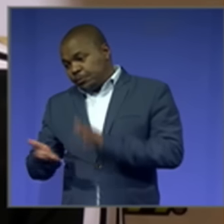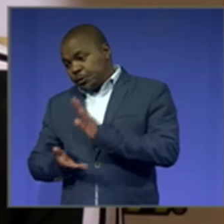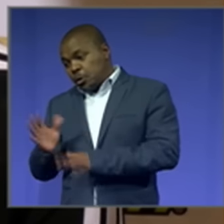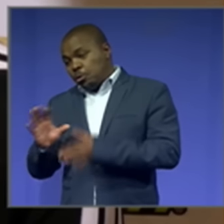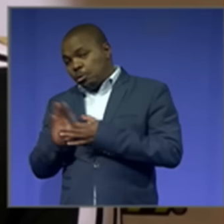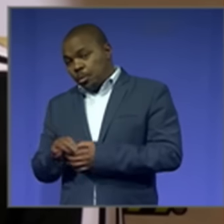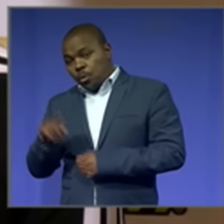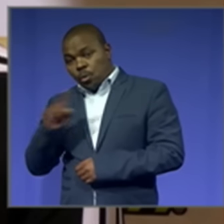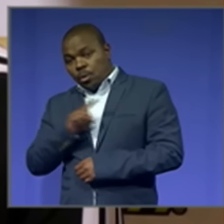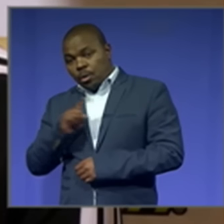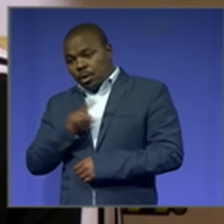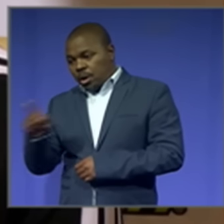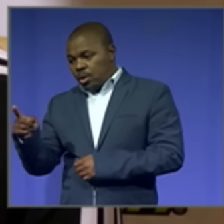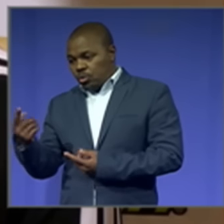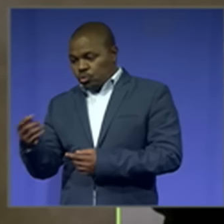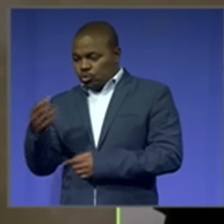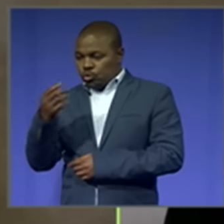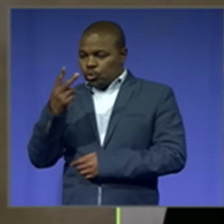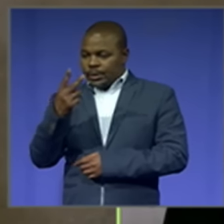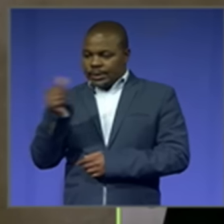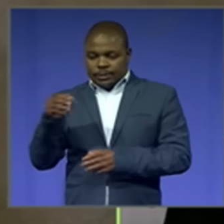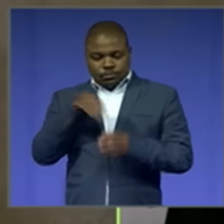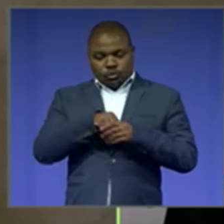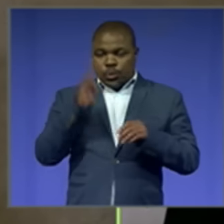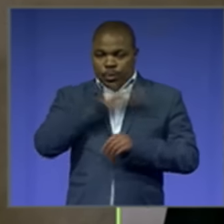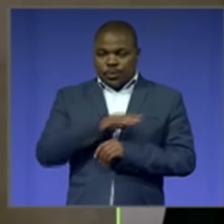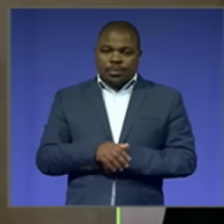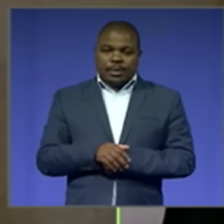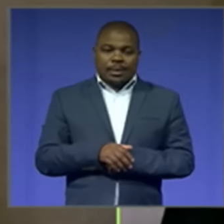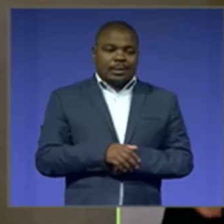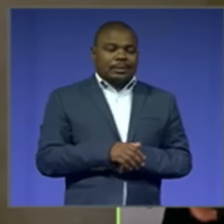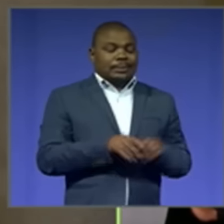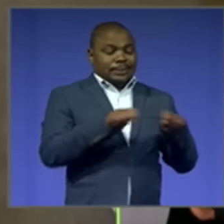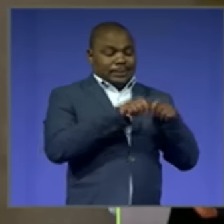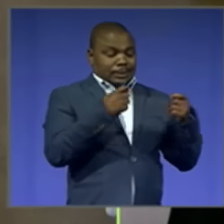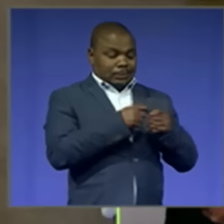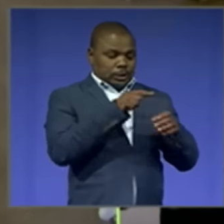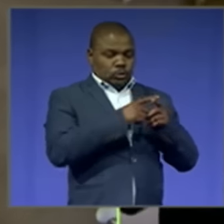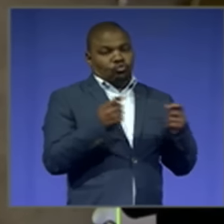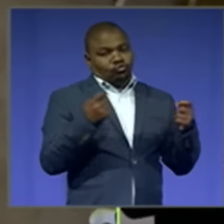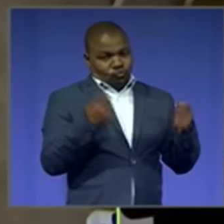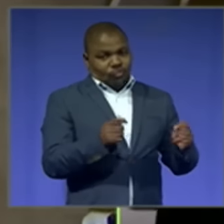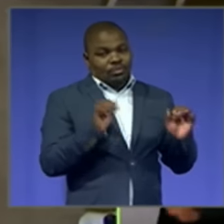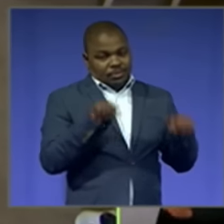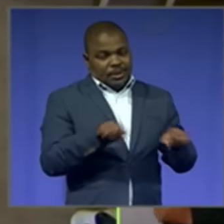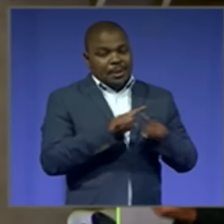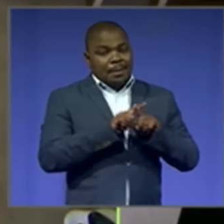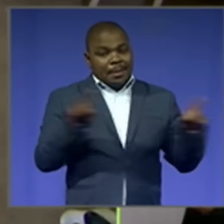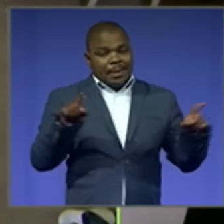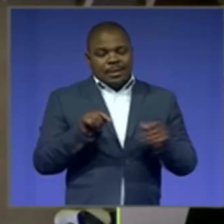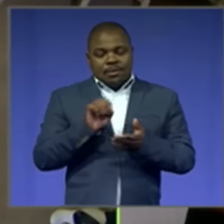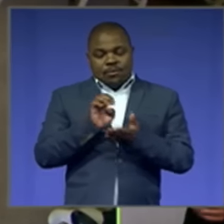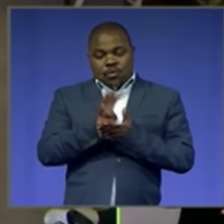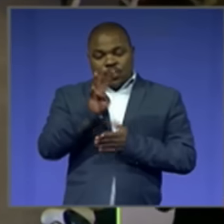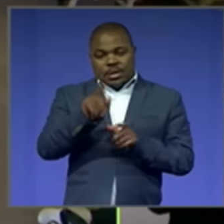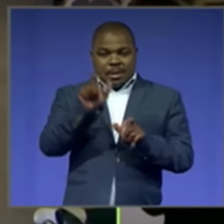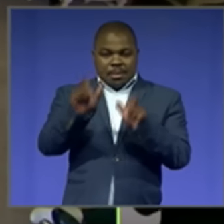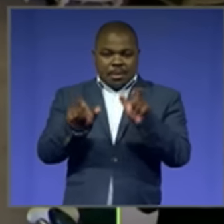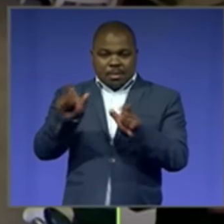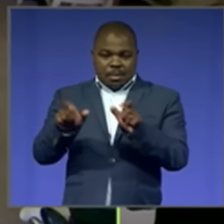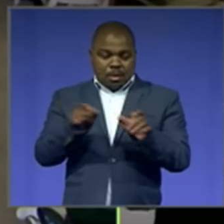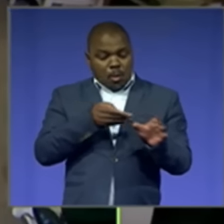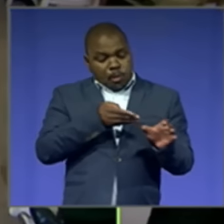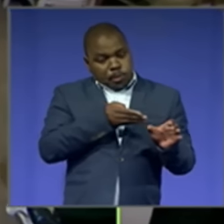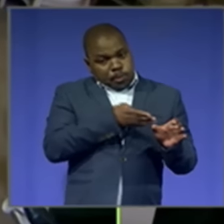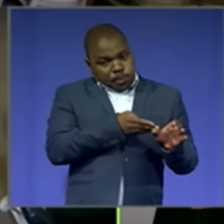home because you're not with the 26. Bruce o kgethile sehlopha se matla le ge baraloki ba 14 bao ba